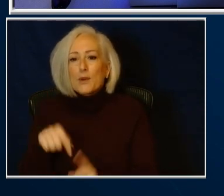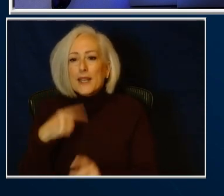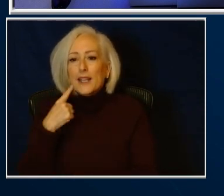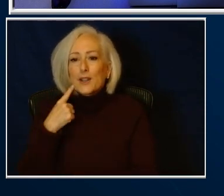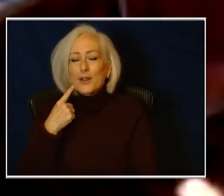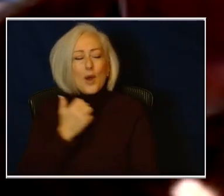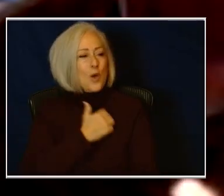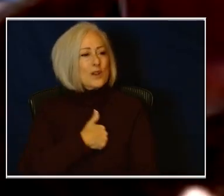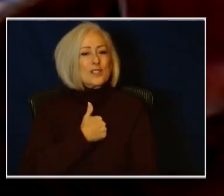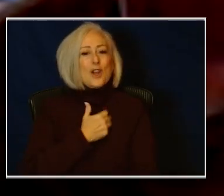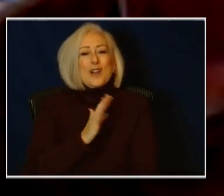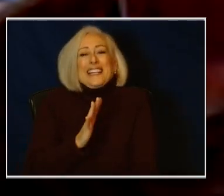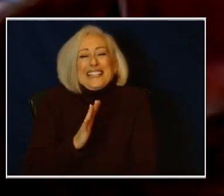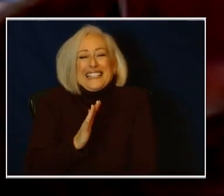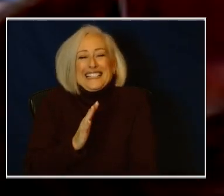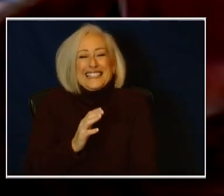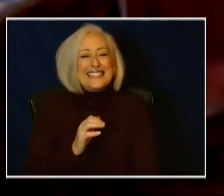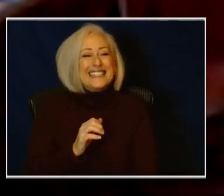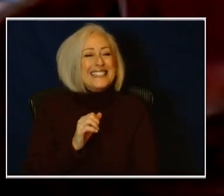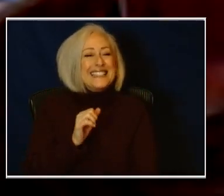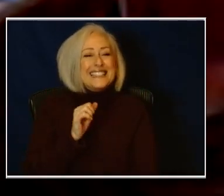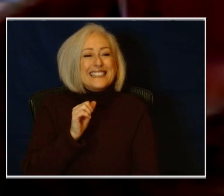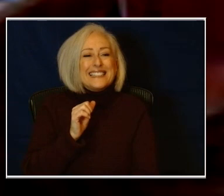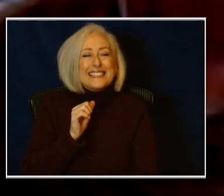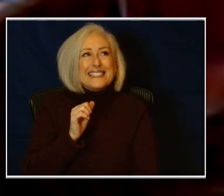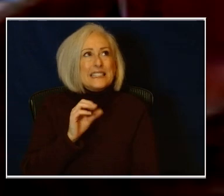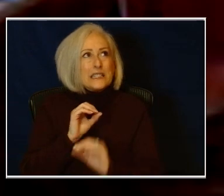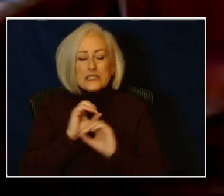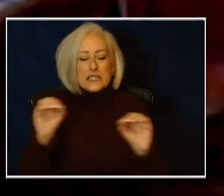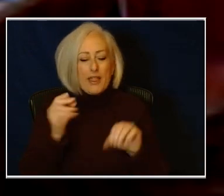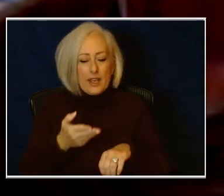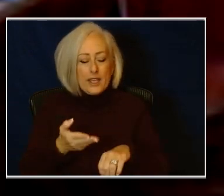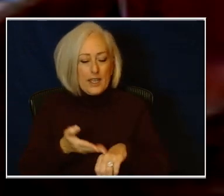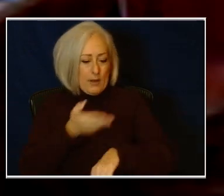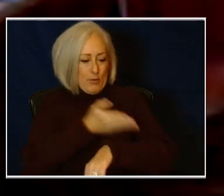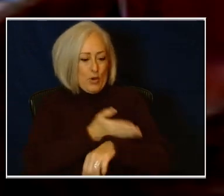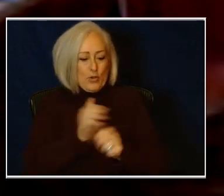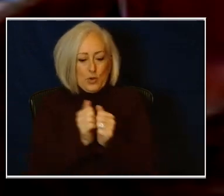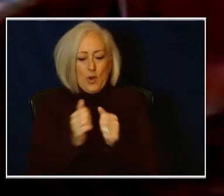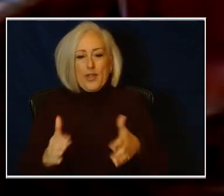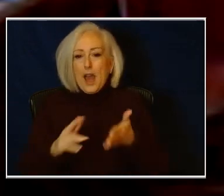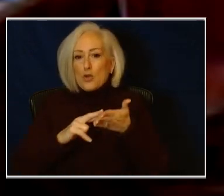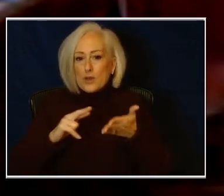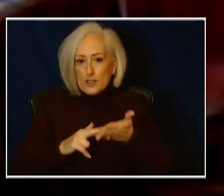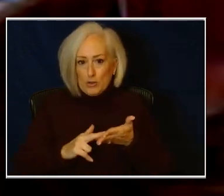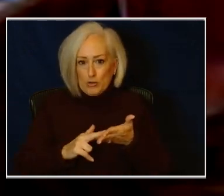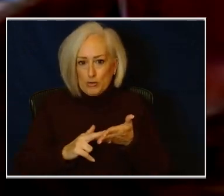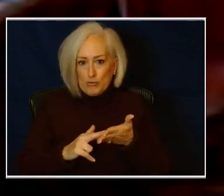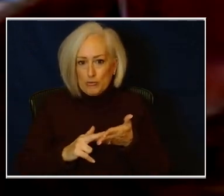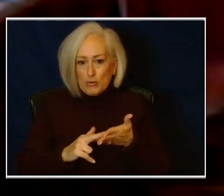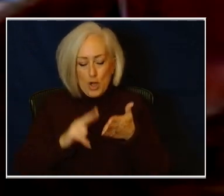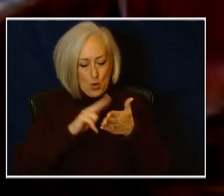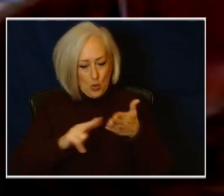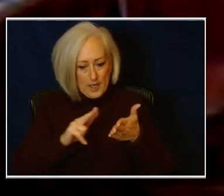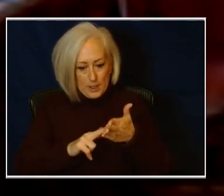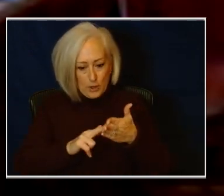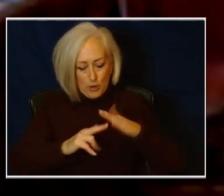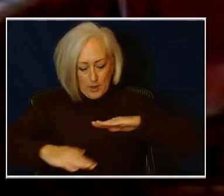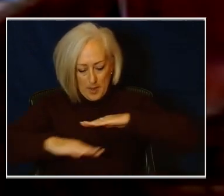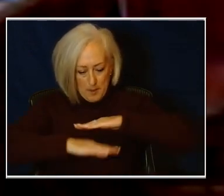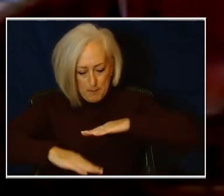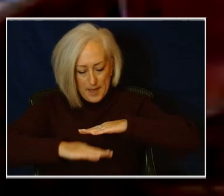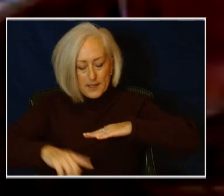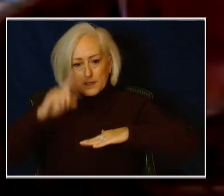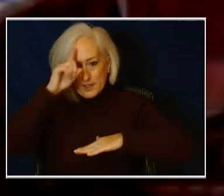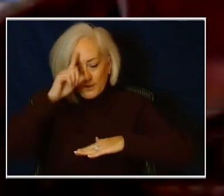I'm sorry. First of all, nothing really improves without research. Research is the baseline for improving treatments